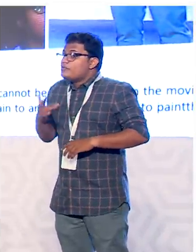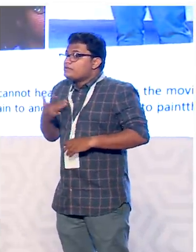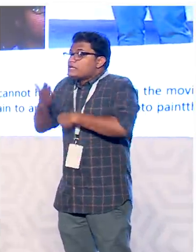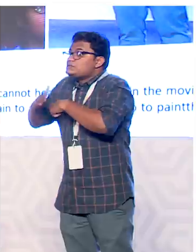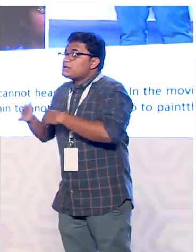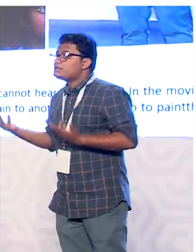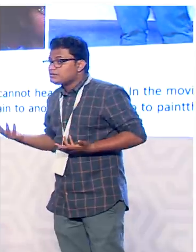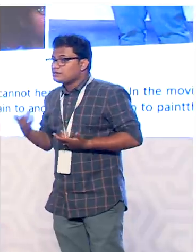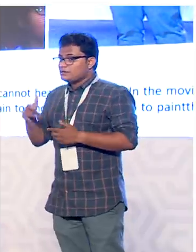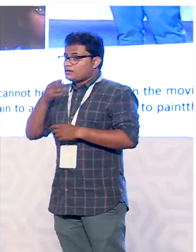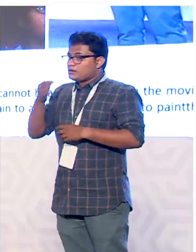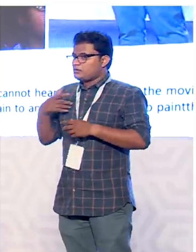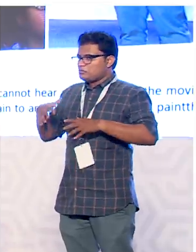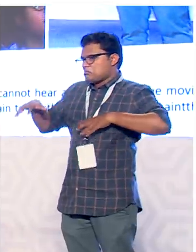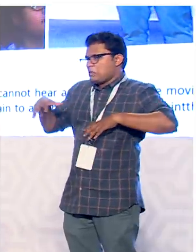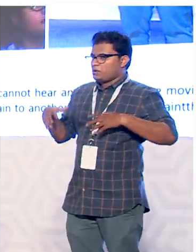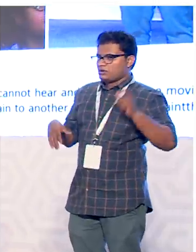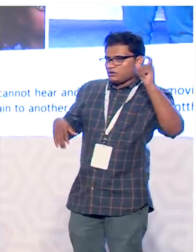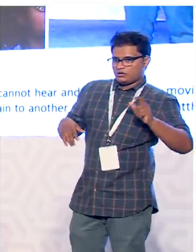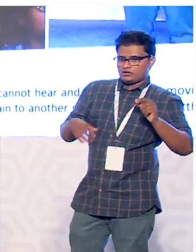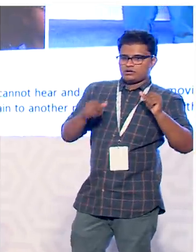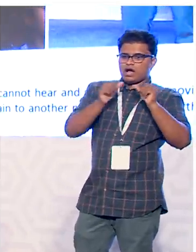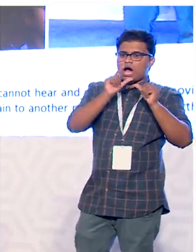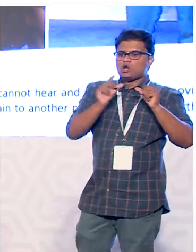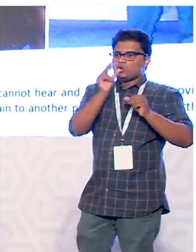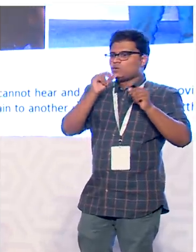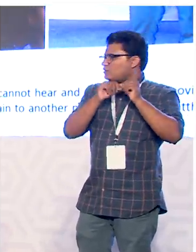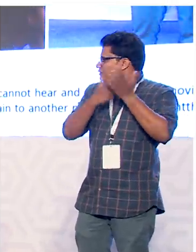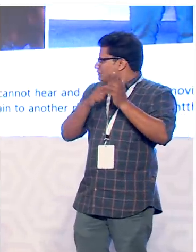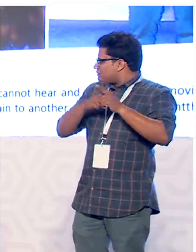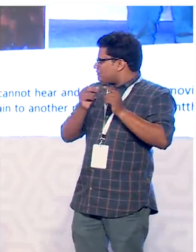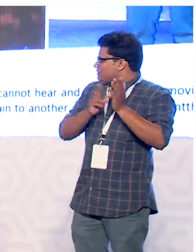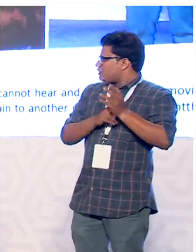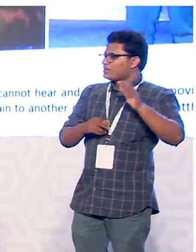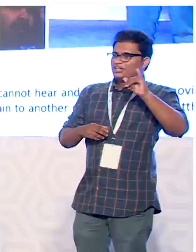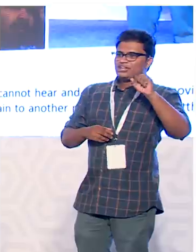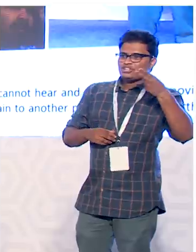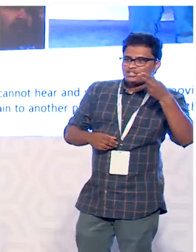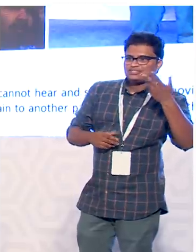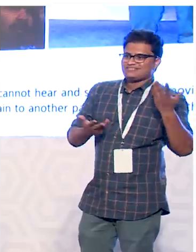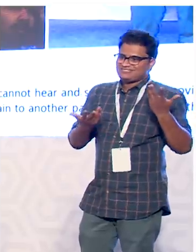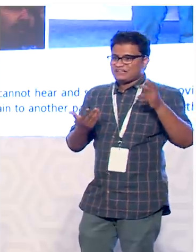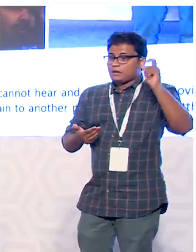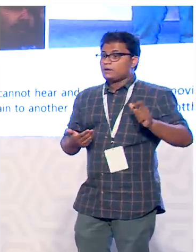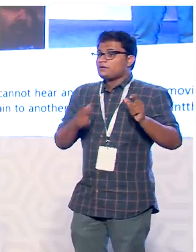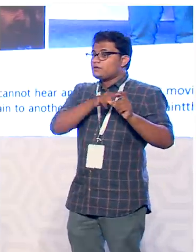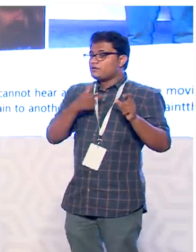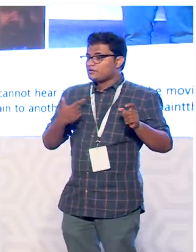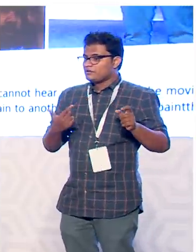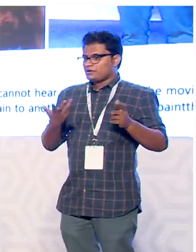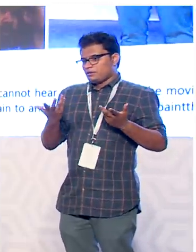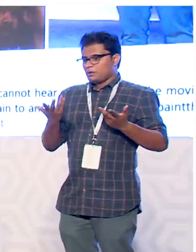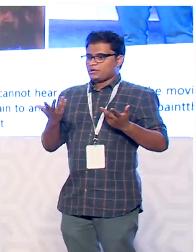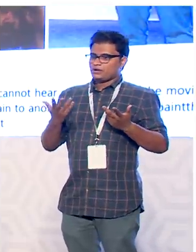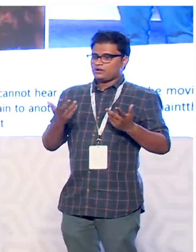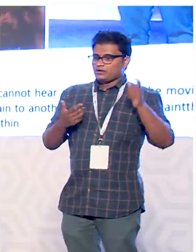Like, to an actor like Allu Arjun or... Yash. Yash. Anything. Anything or Jayam Ravi also. If you